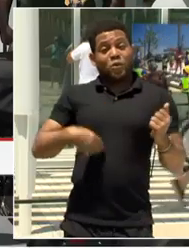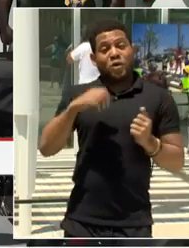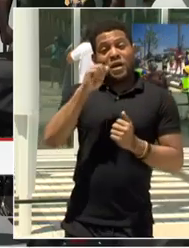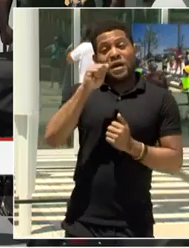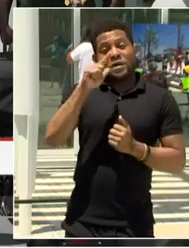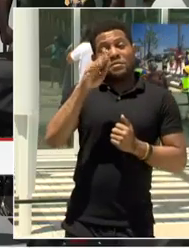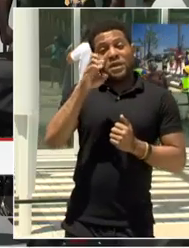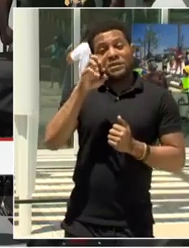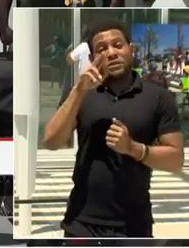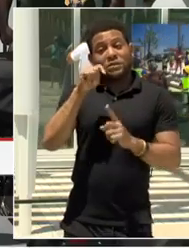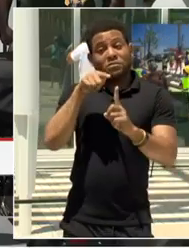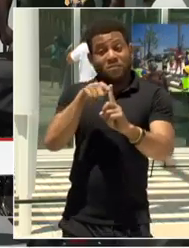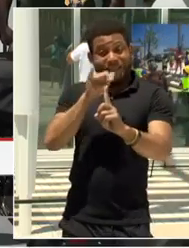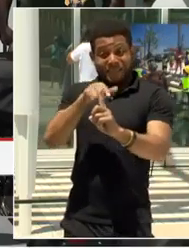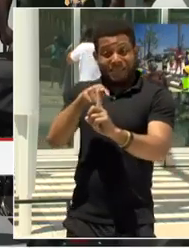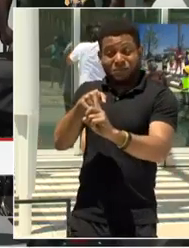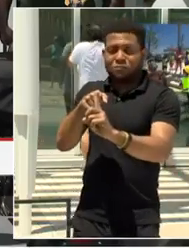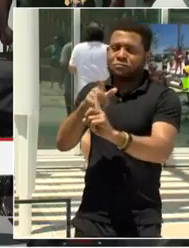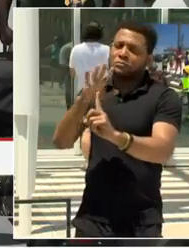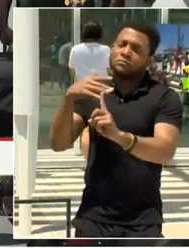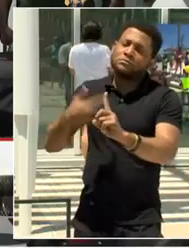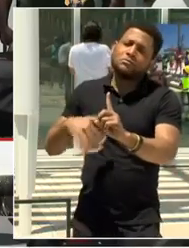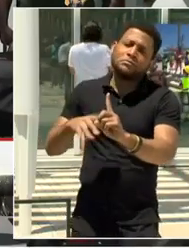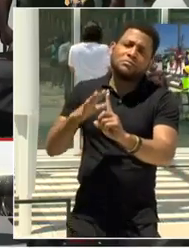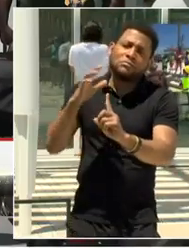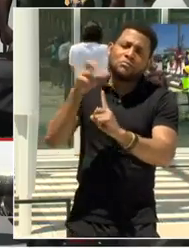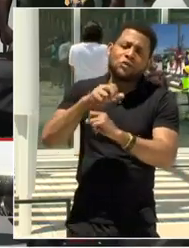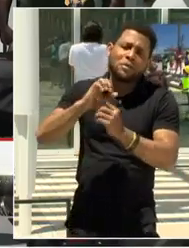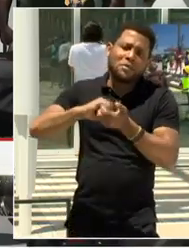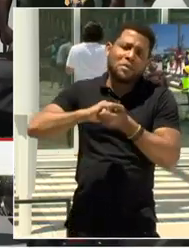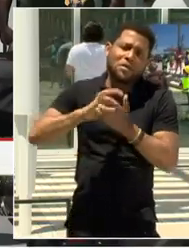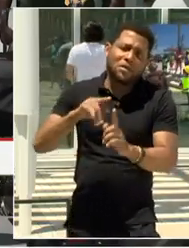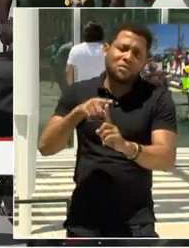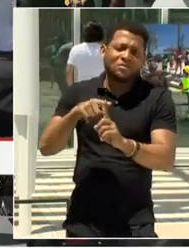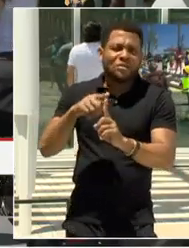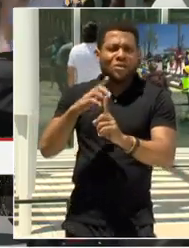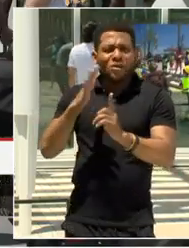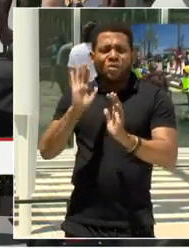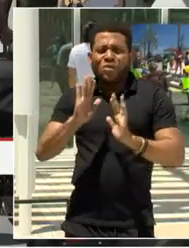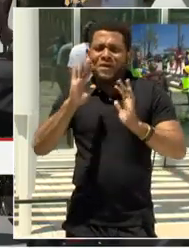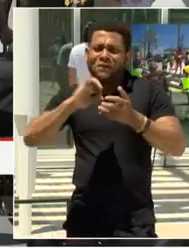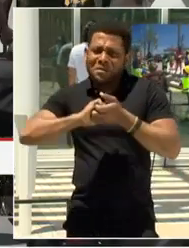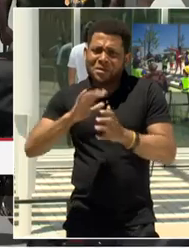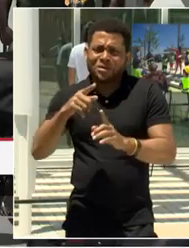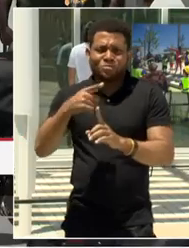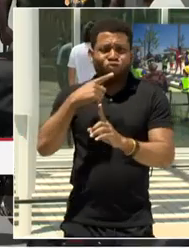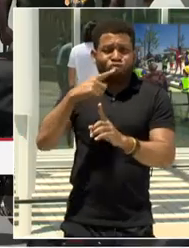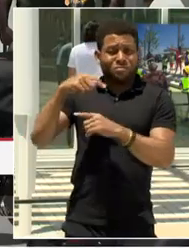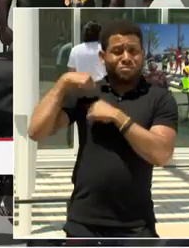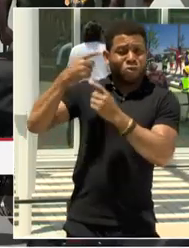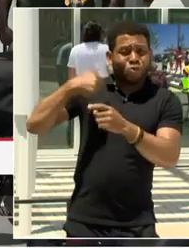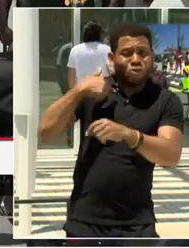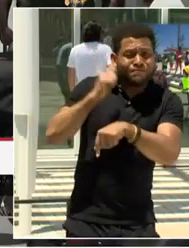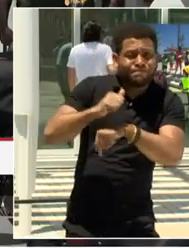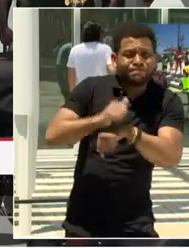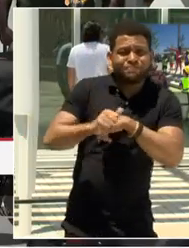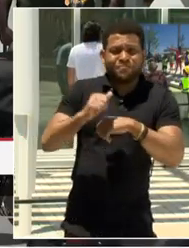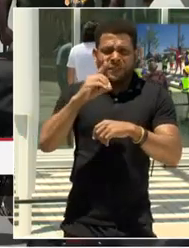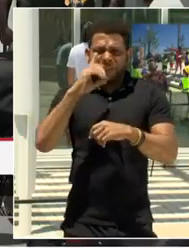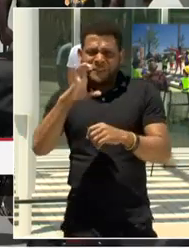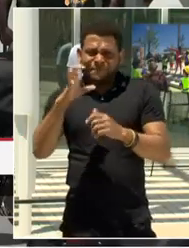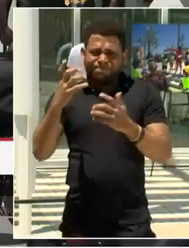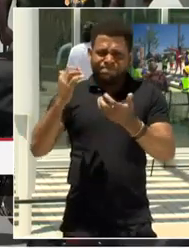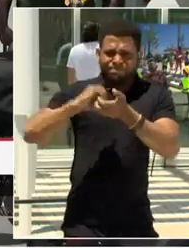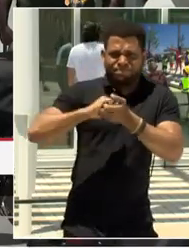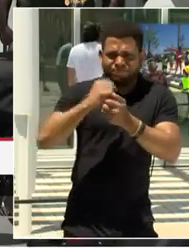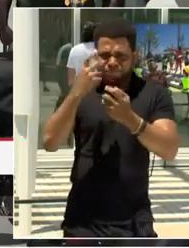partner, not only in delivering this site, but making sure that we keep DC as a thriving place for business, but also